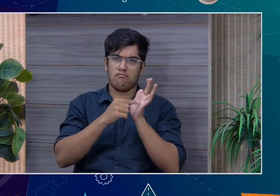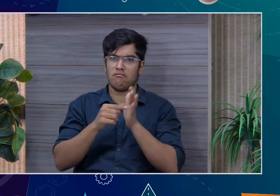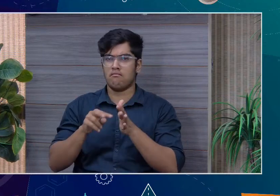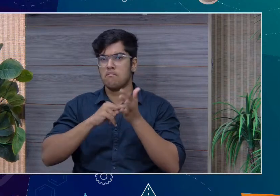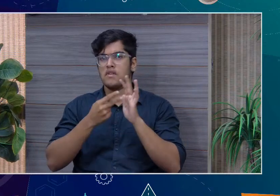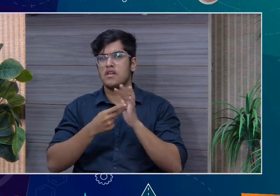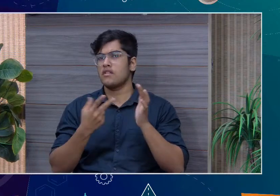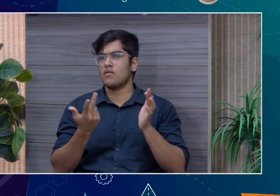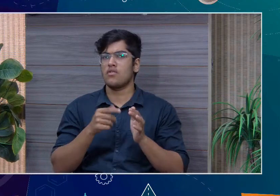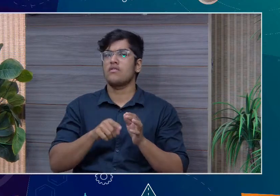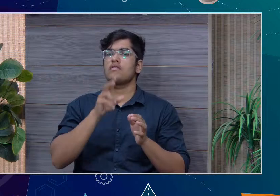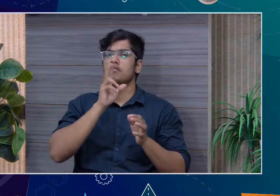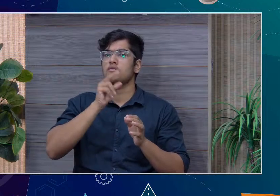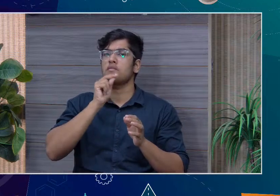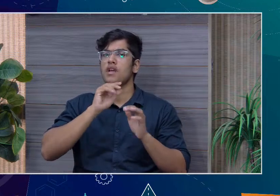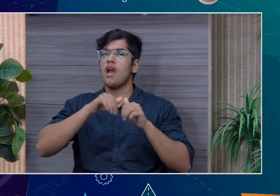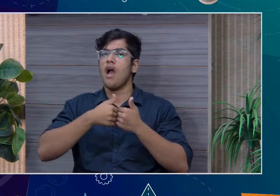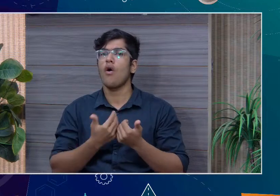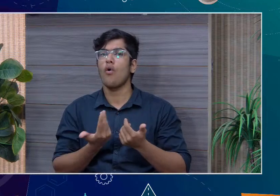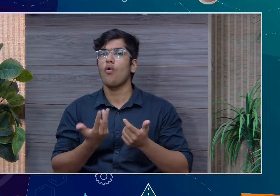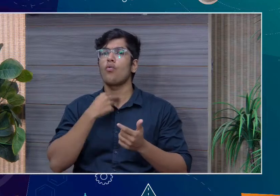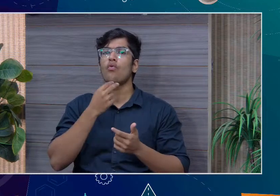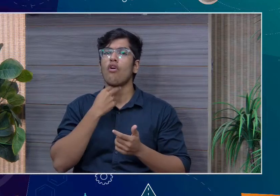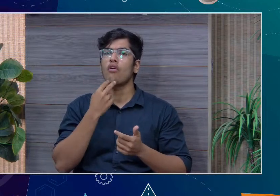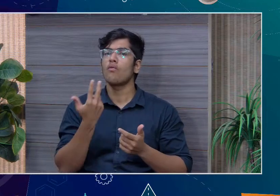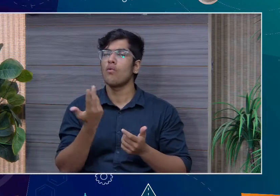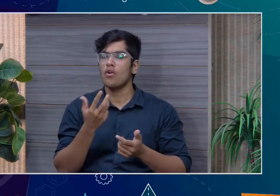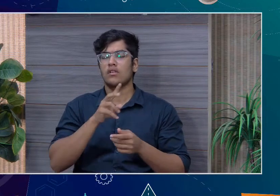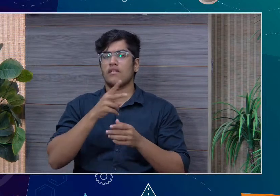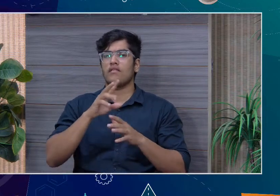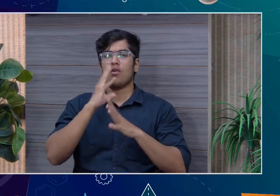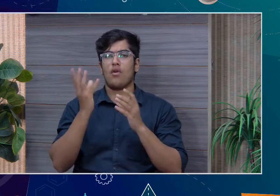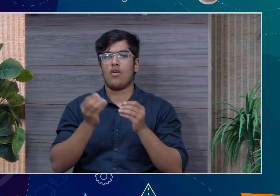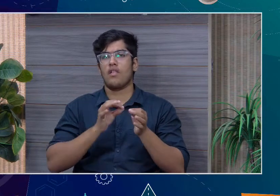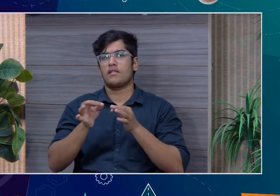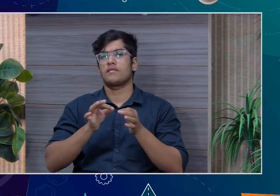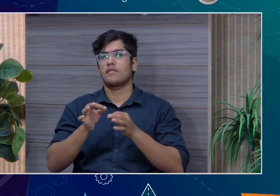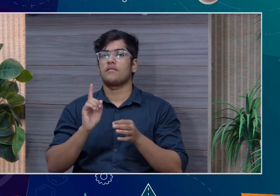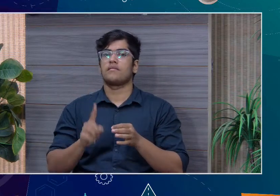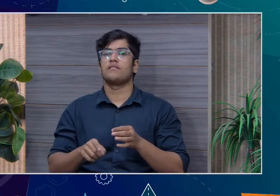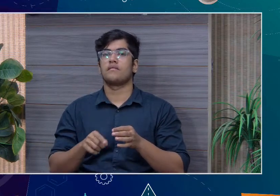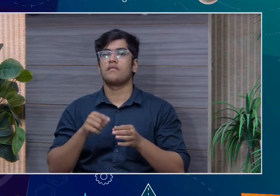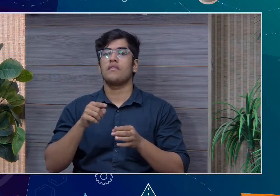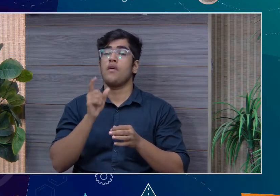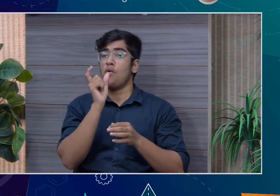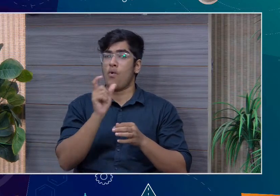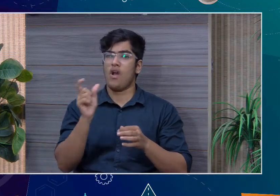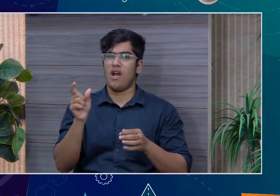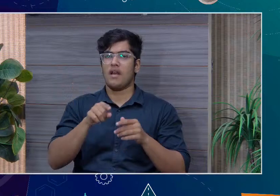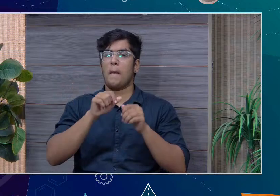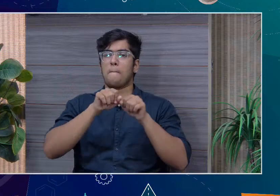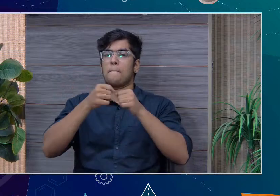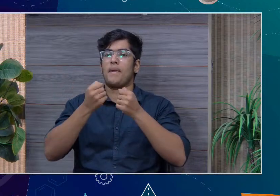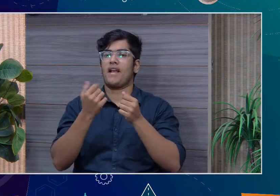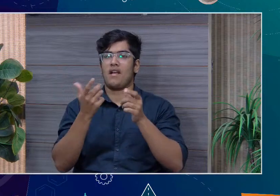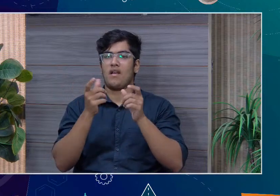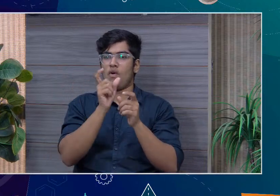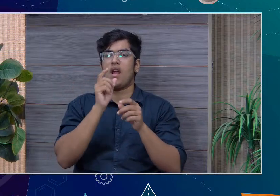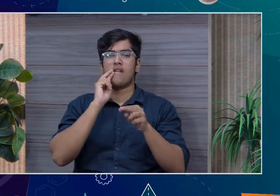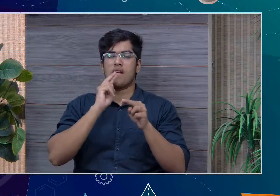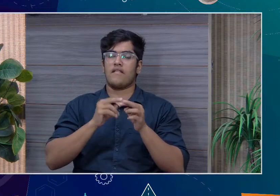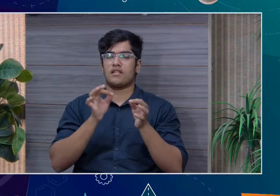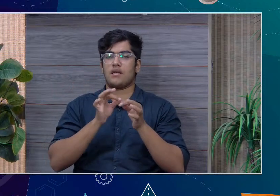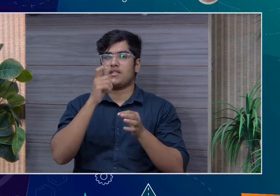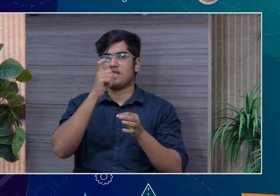confused as to what the exact pronunciation is. We should use the technique of breaking the word. Okay. If the word is a